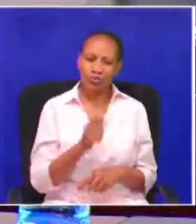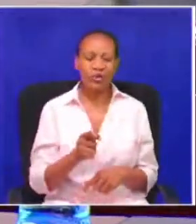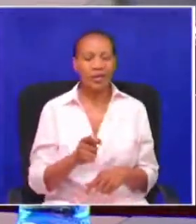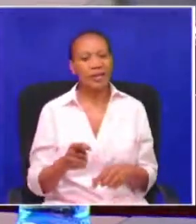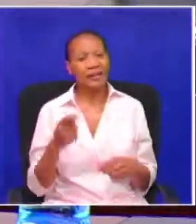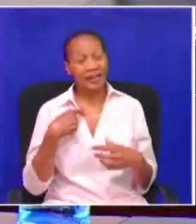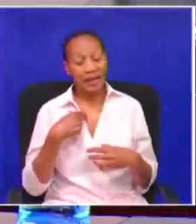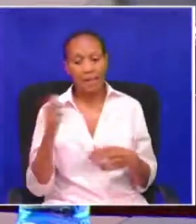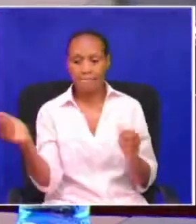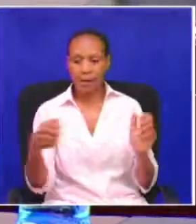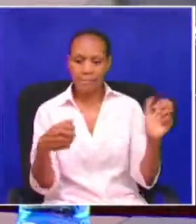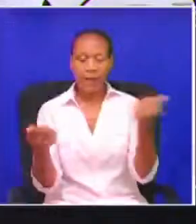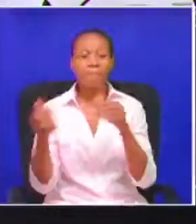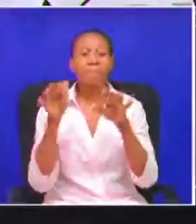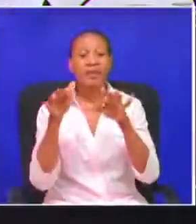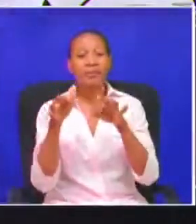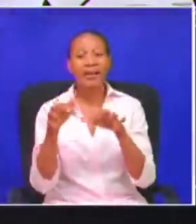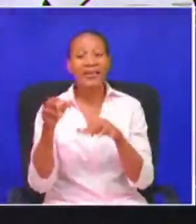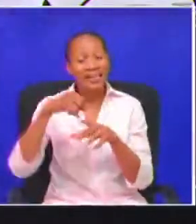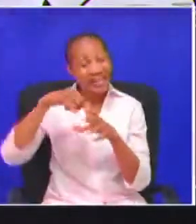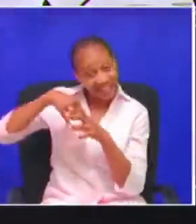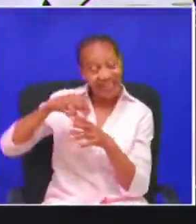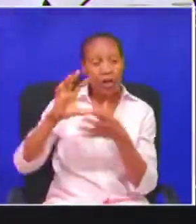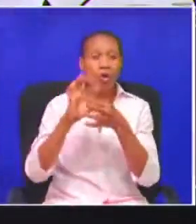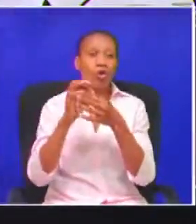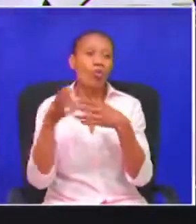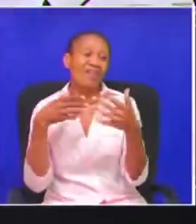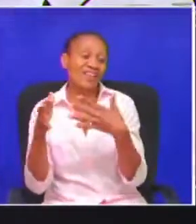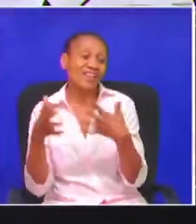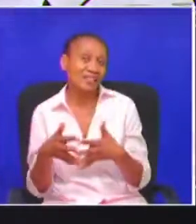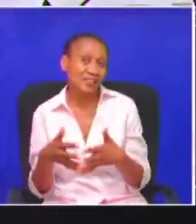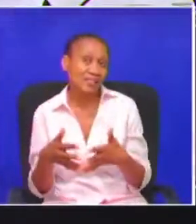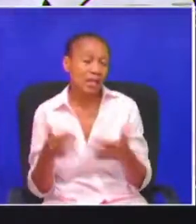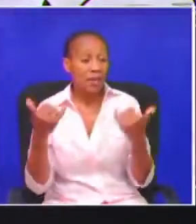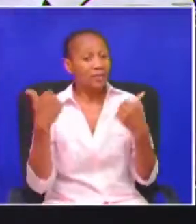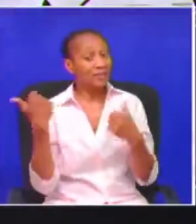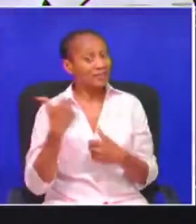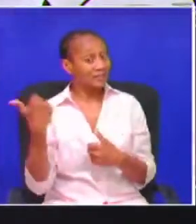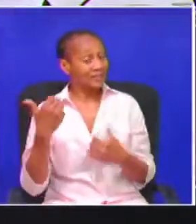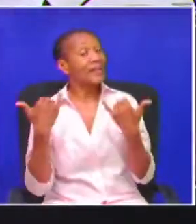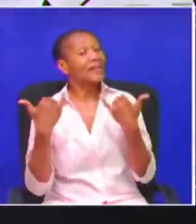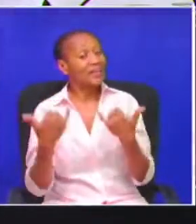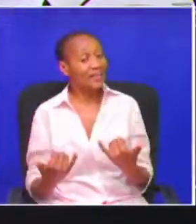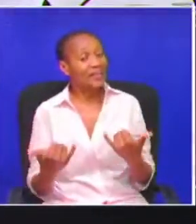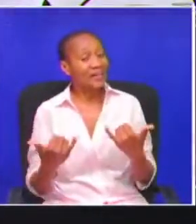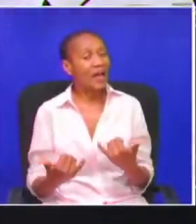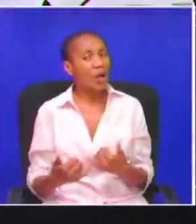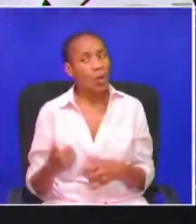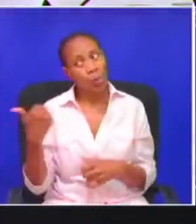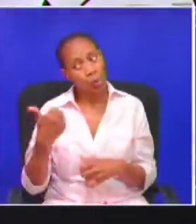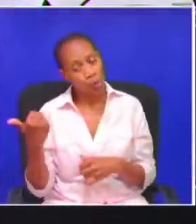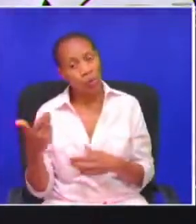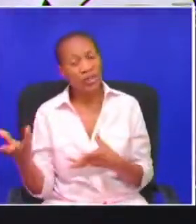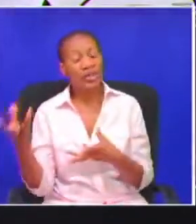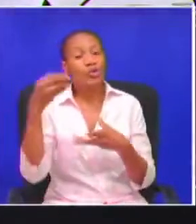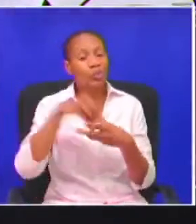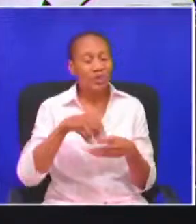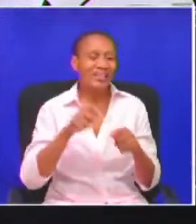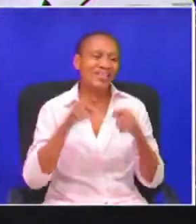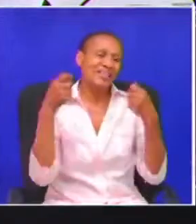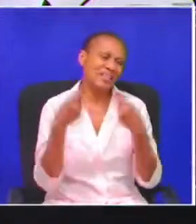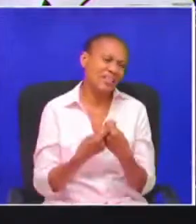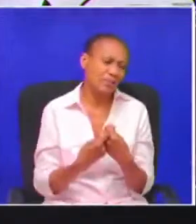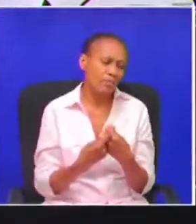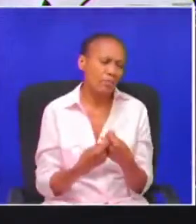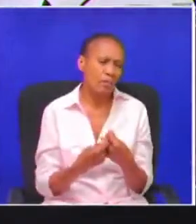people in Home Affairs. And he is now an addition to a team that is really doing